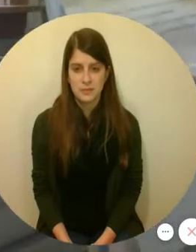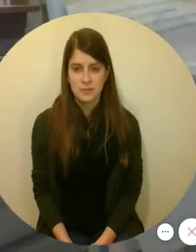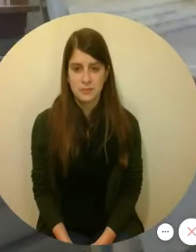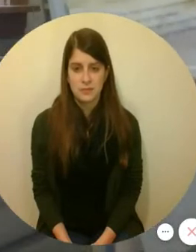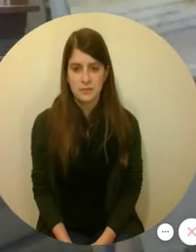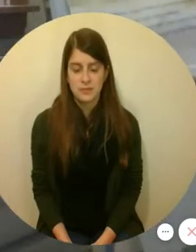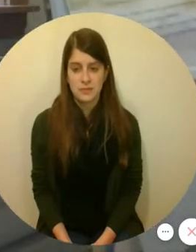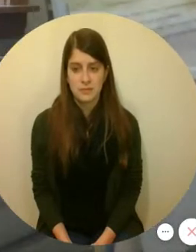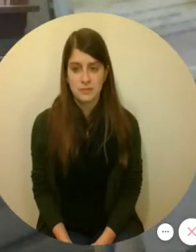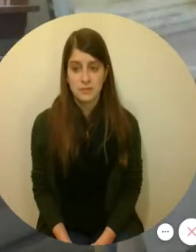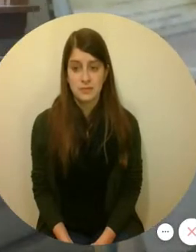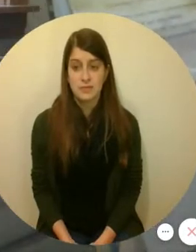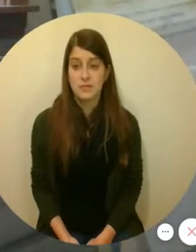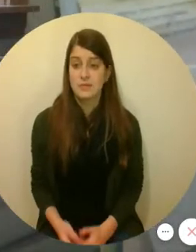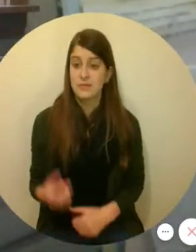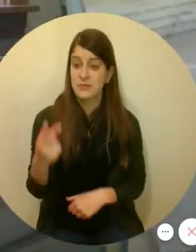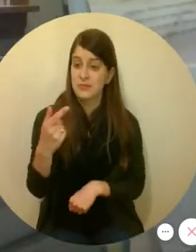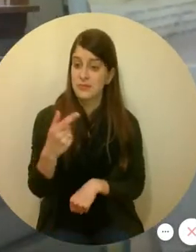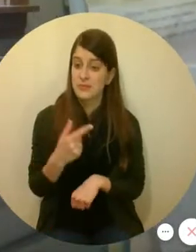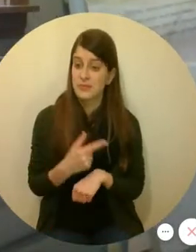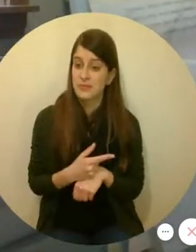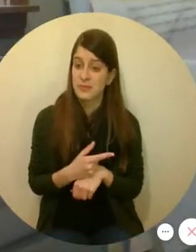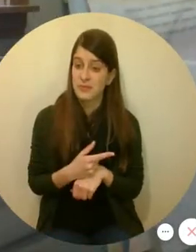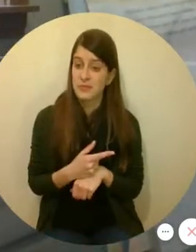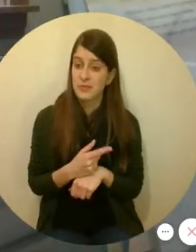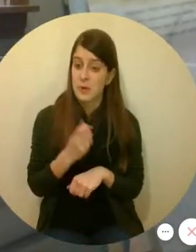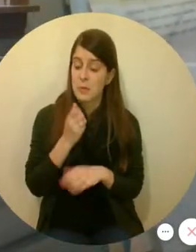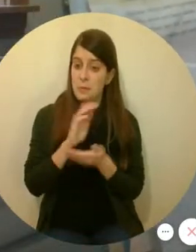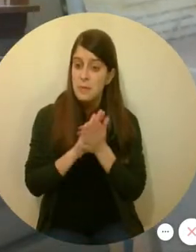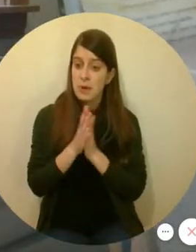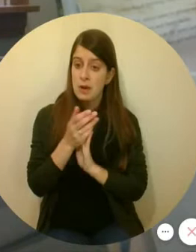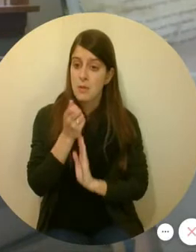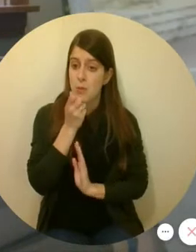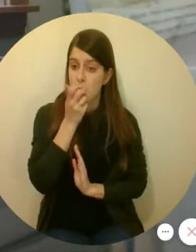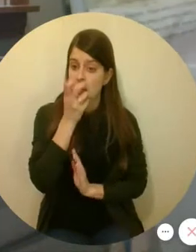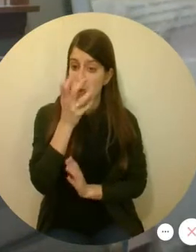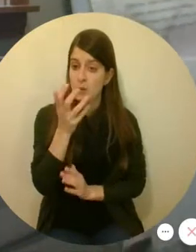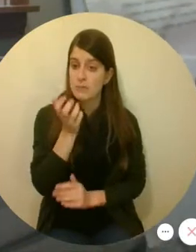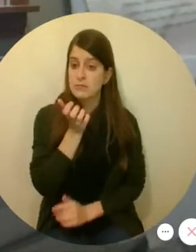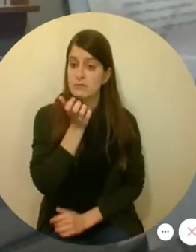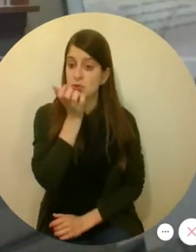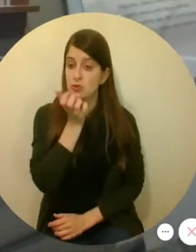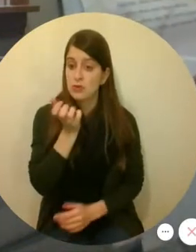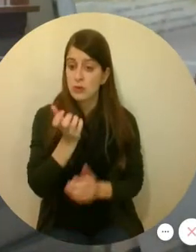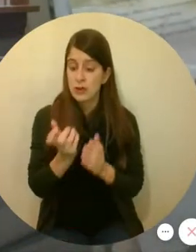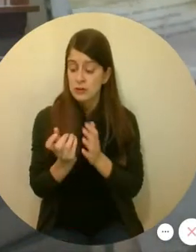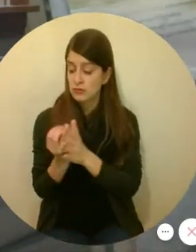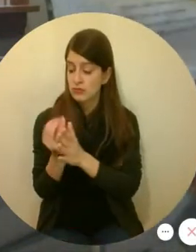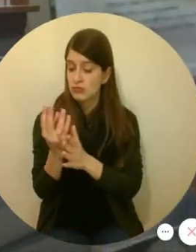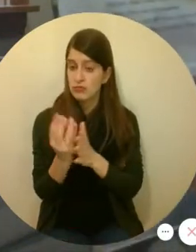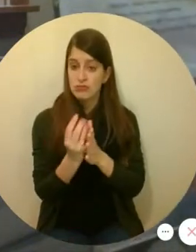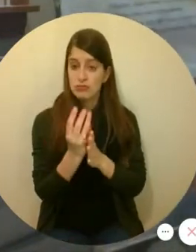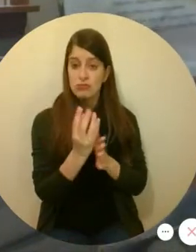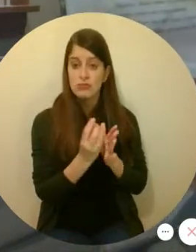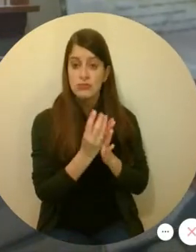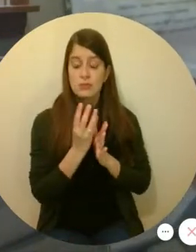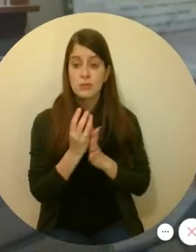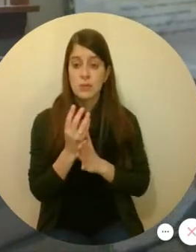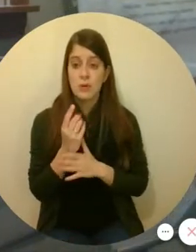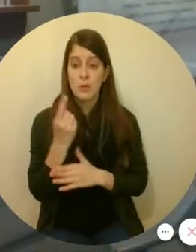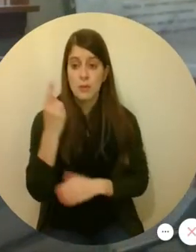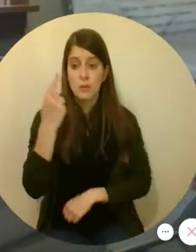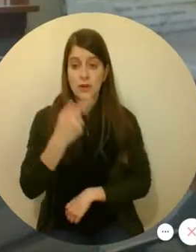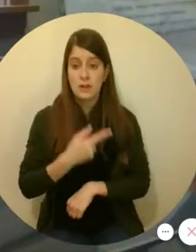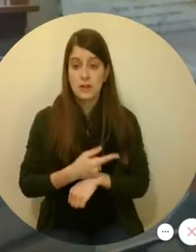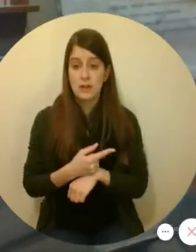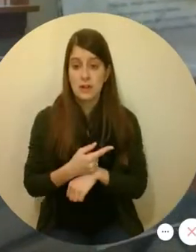The days grew warmer and warmer. The pond thawed. Grass began to grow where snow had once been. One day, Maya came to school